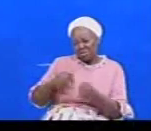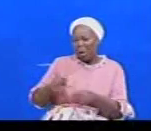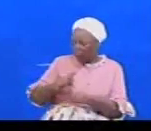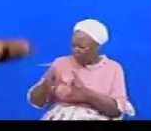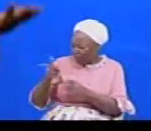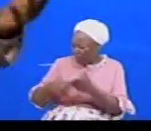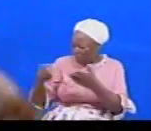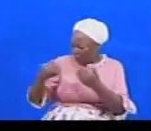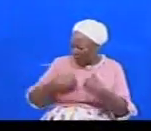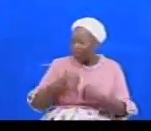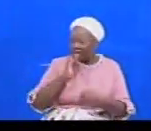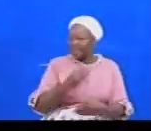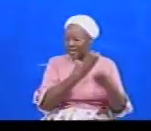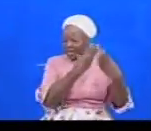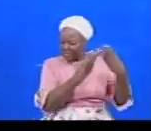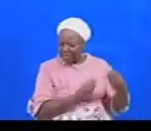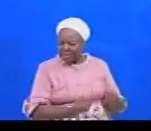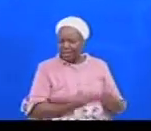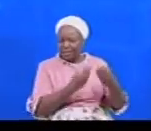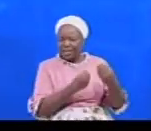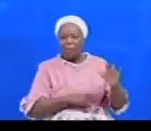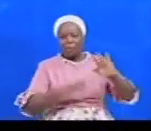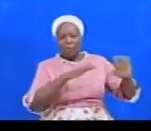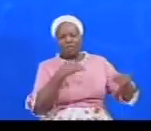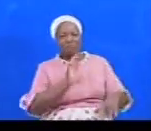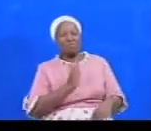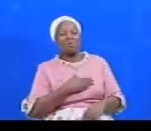tender mercy of our God.